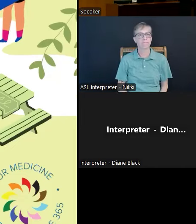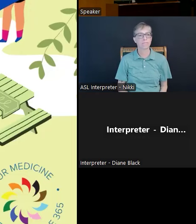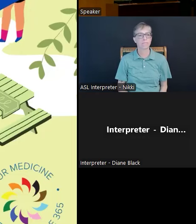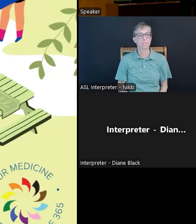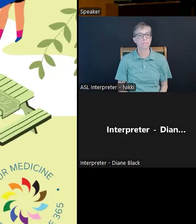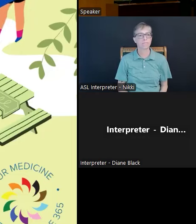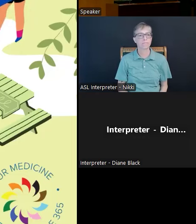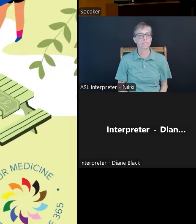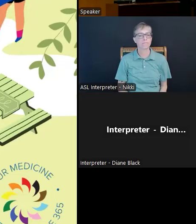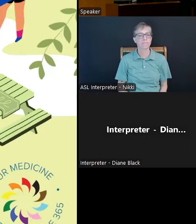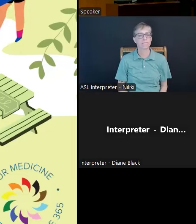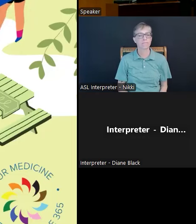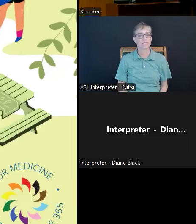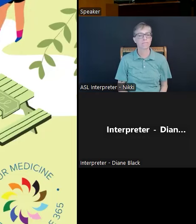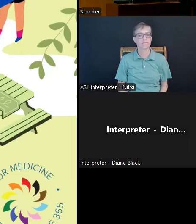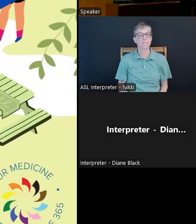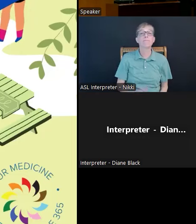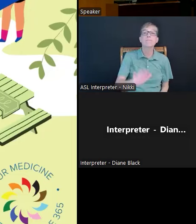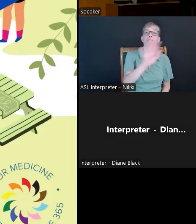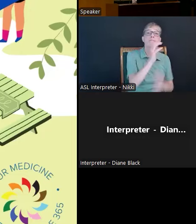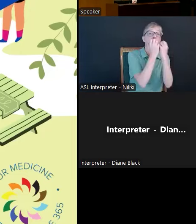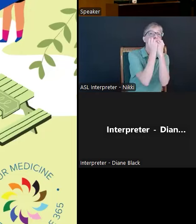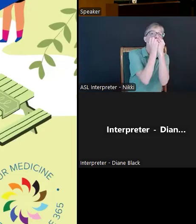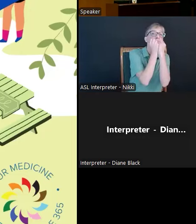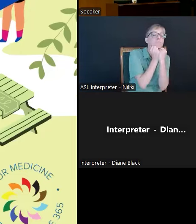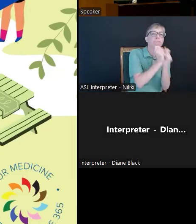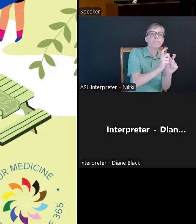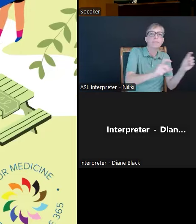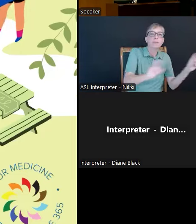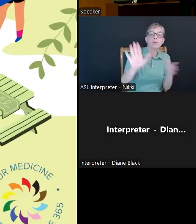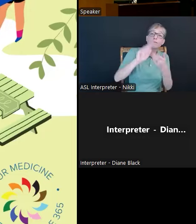Take a moment to think about your loved ones and your friends.